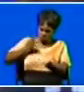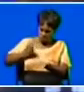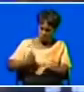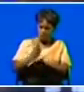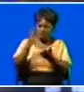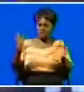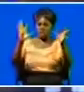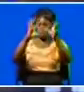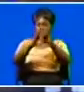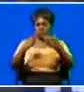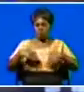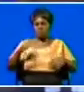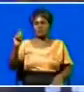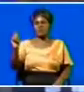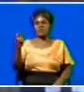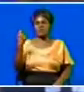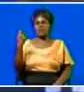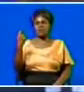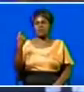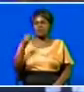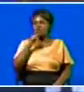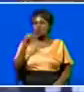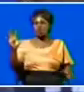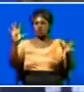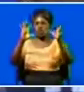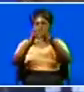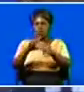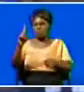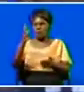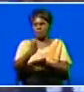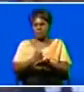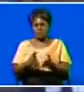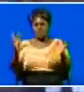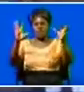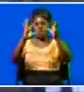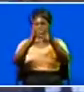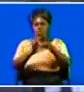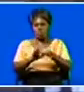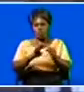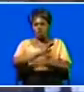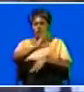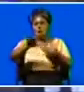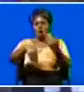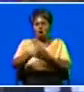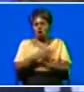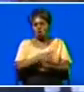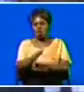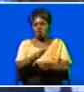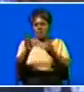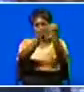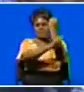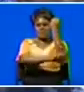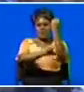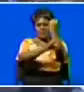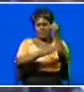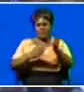about uniting the people of Kenya, it is not unity from one end, it is unity from all corners of the country